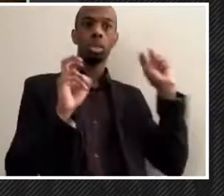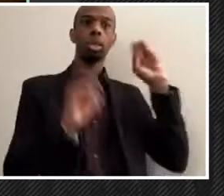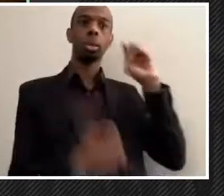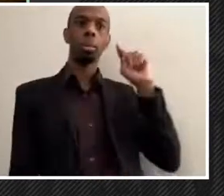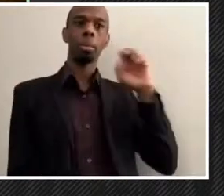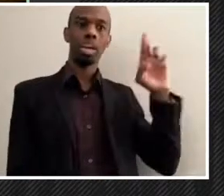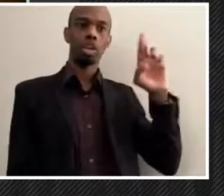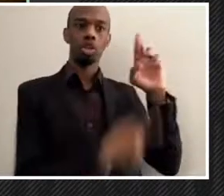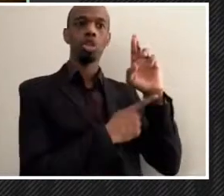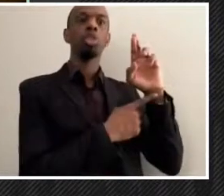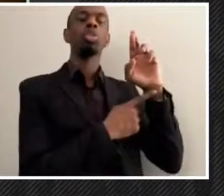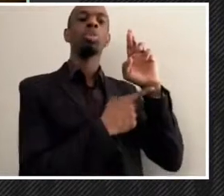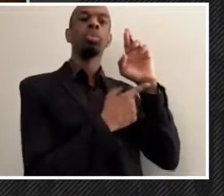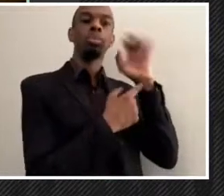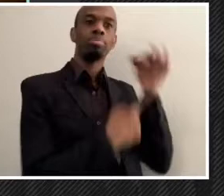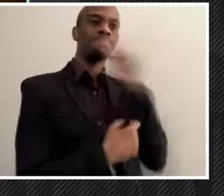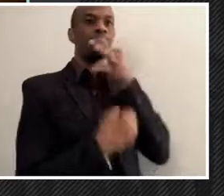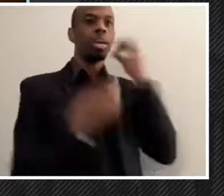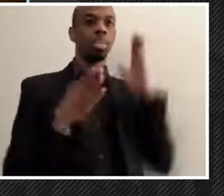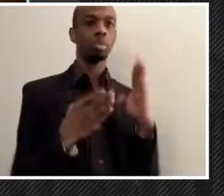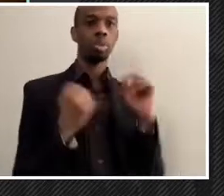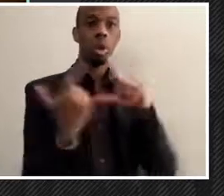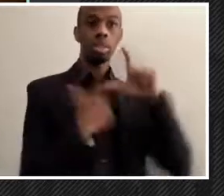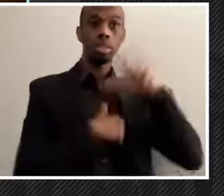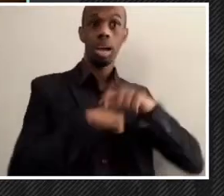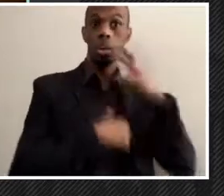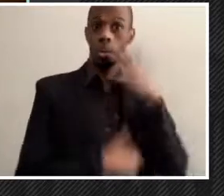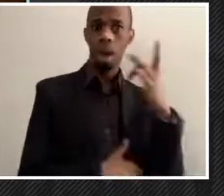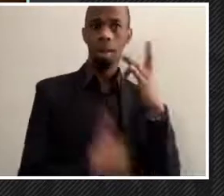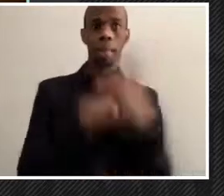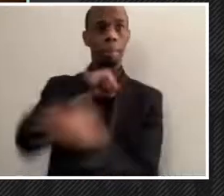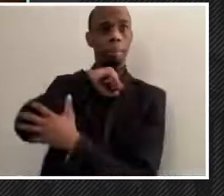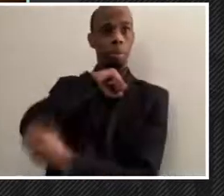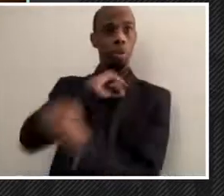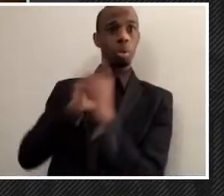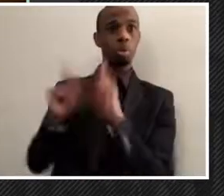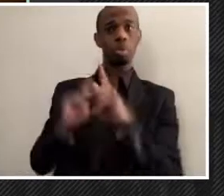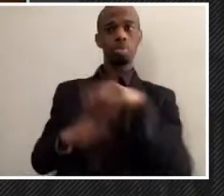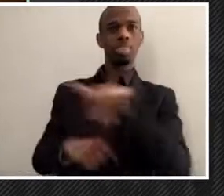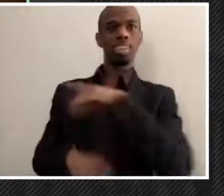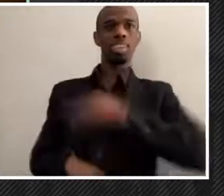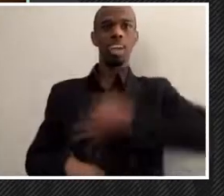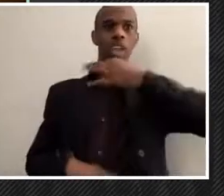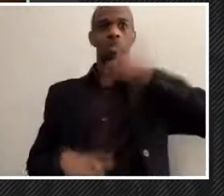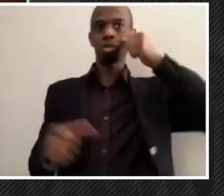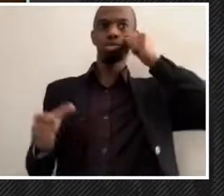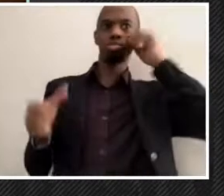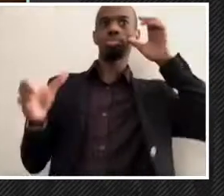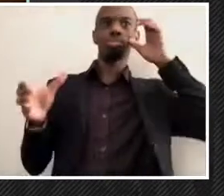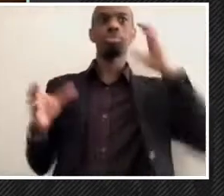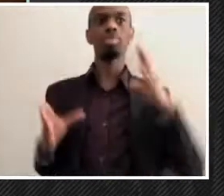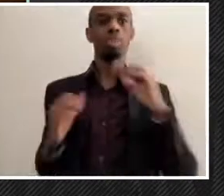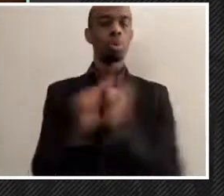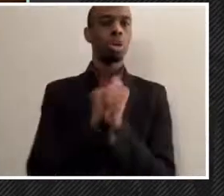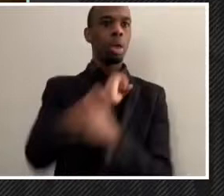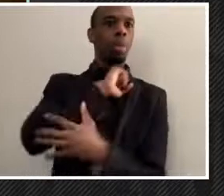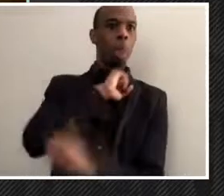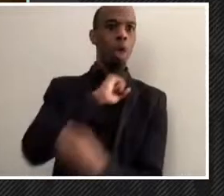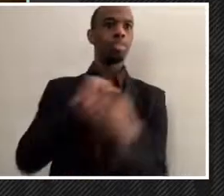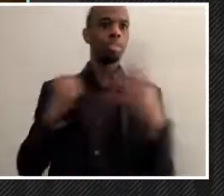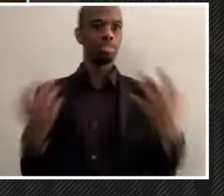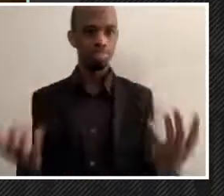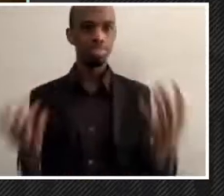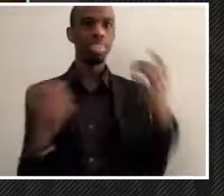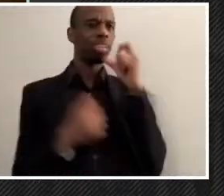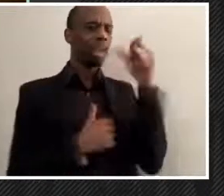because poor folks are subject matter experts in being poor, not wealthy people, you know? And wealthy people can always say,